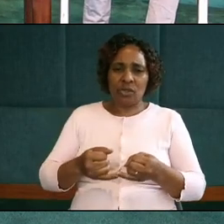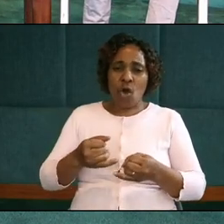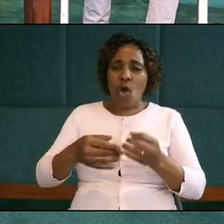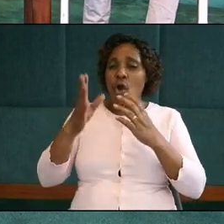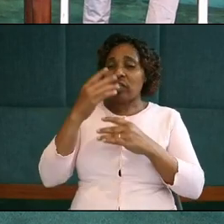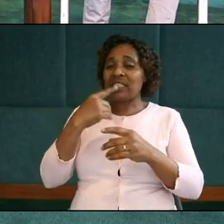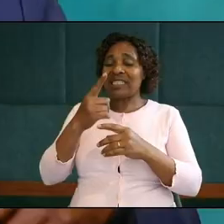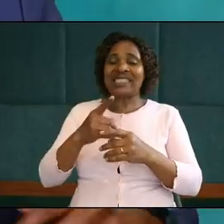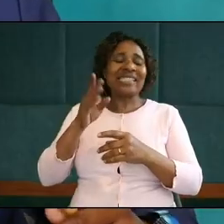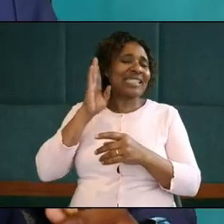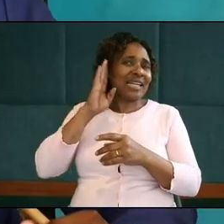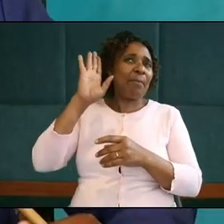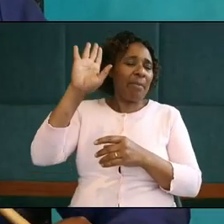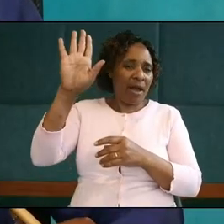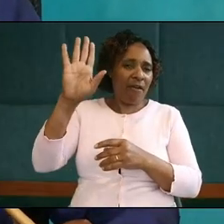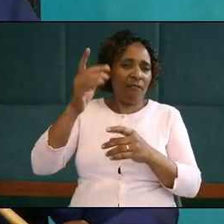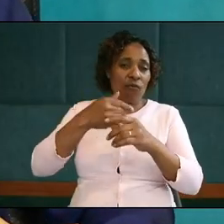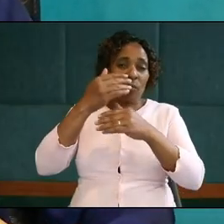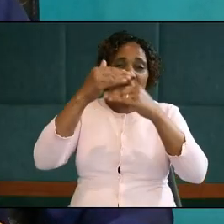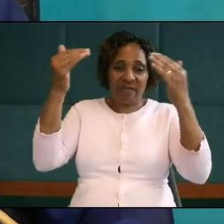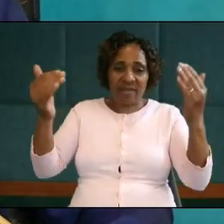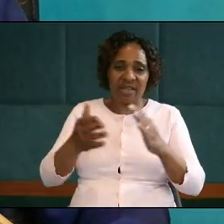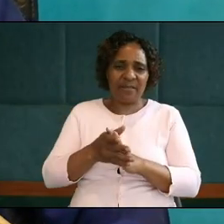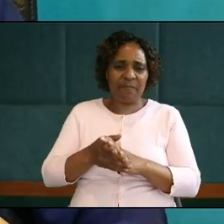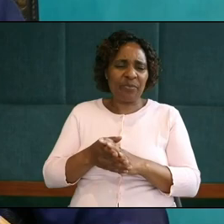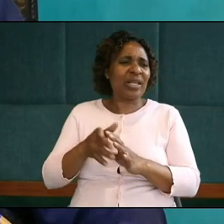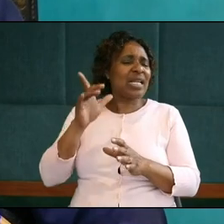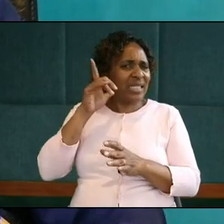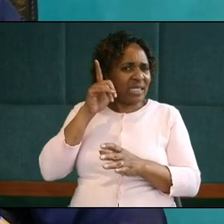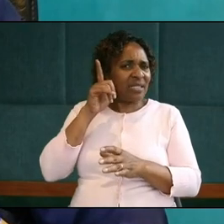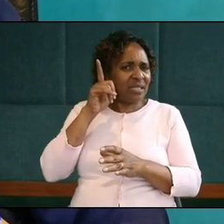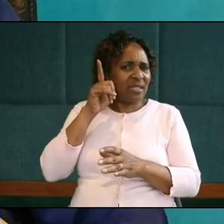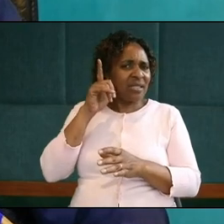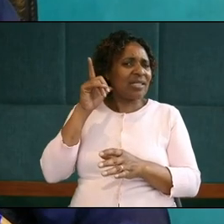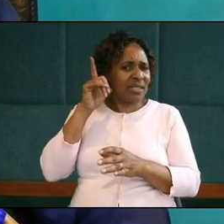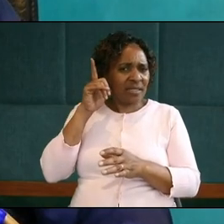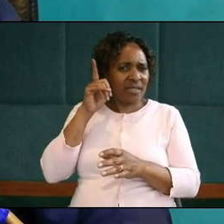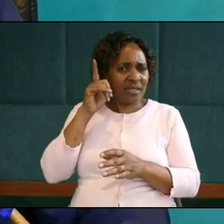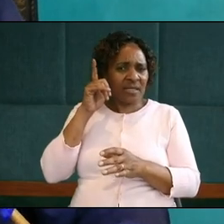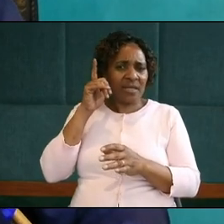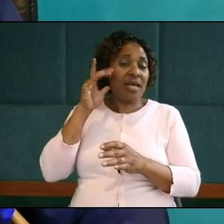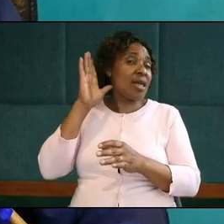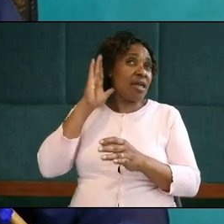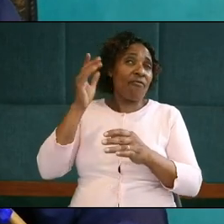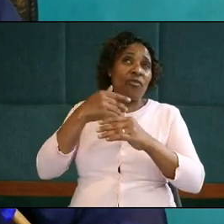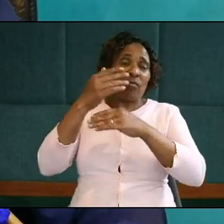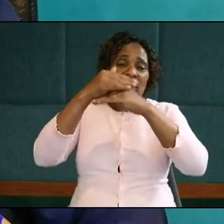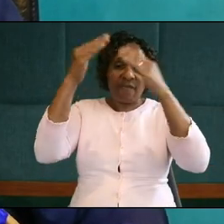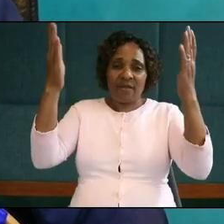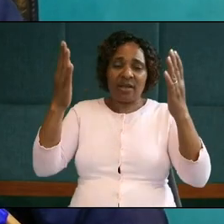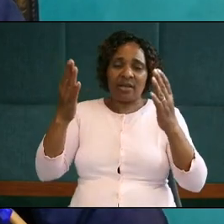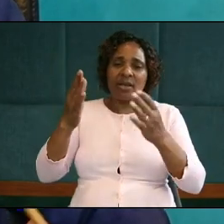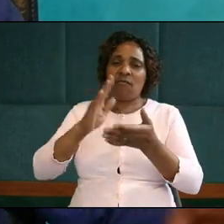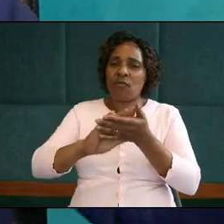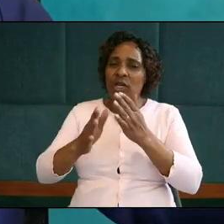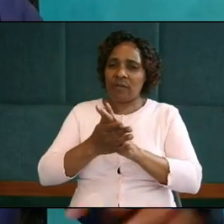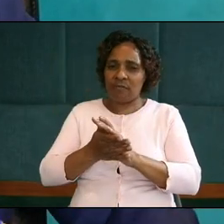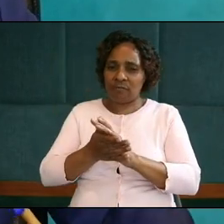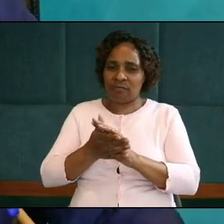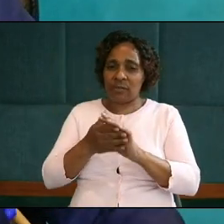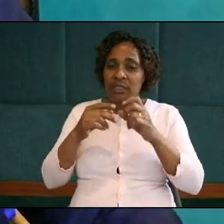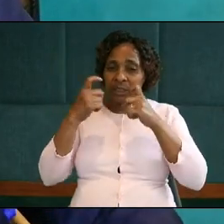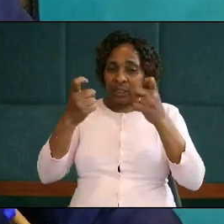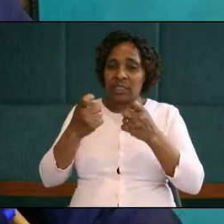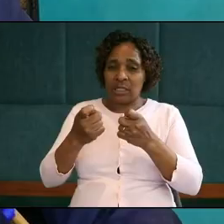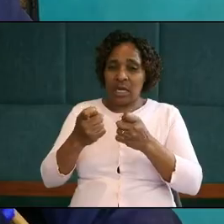that he will hear from heaven. You know, he's listening. He will hear from heaven and he'll forgive their sin and he will heal their land. I don't know what